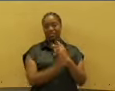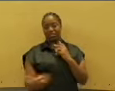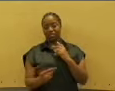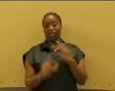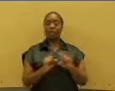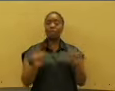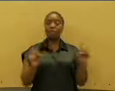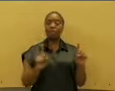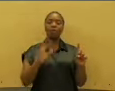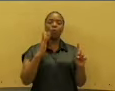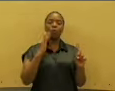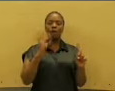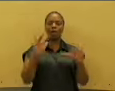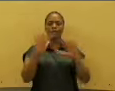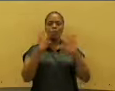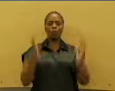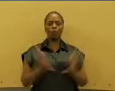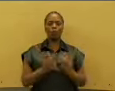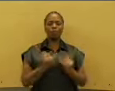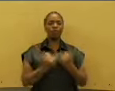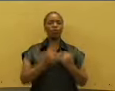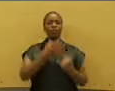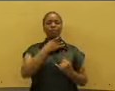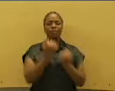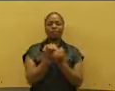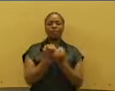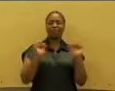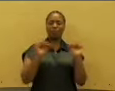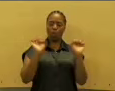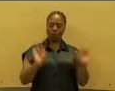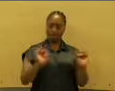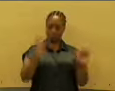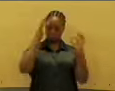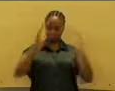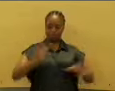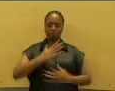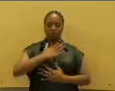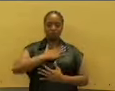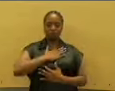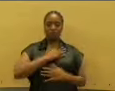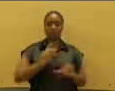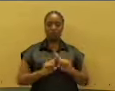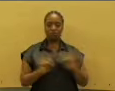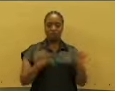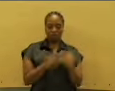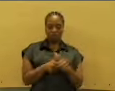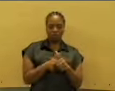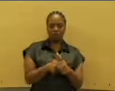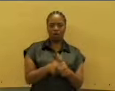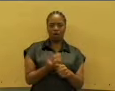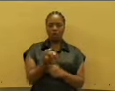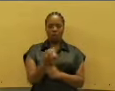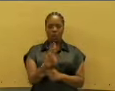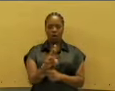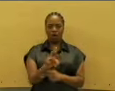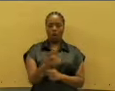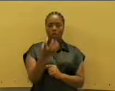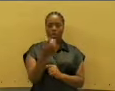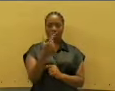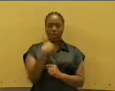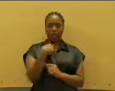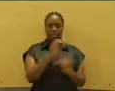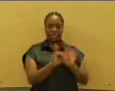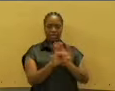sexually just world, we hope that people would be able to define themselves and not be having any impositions on their